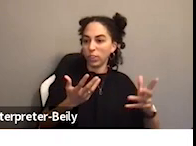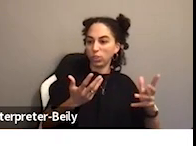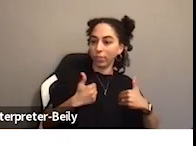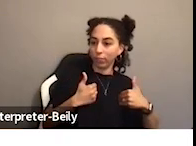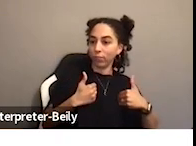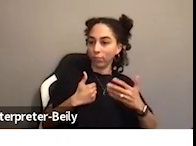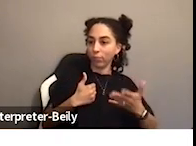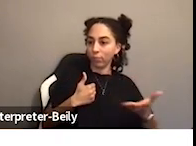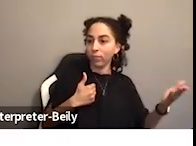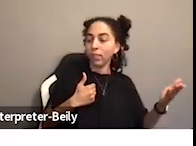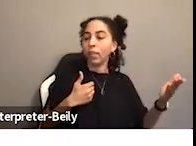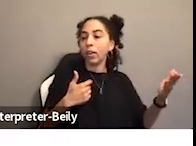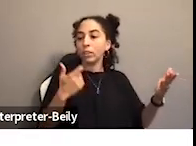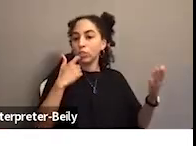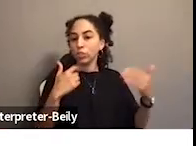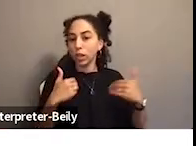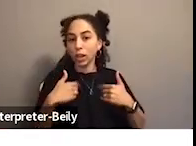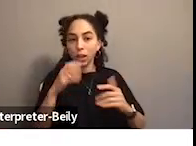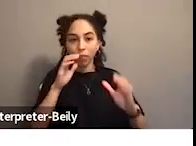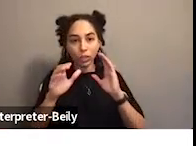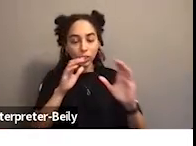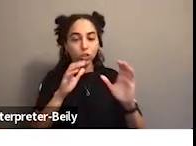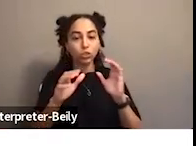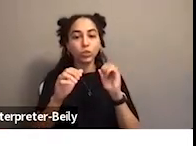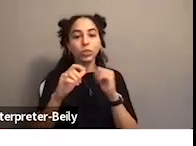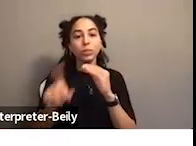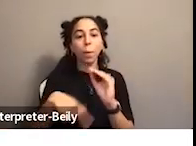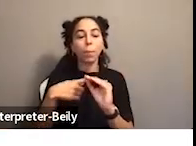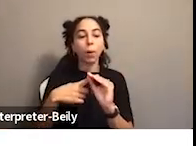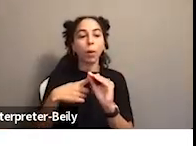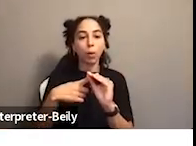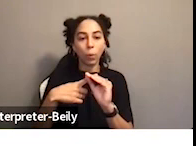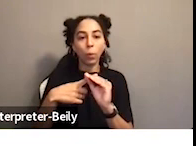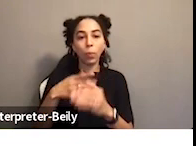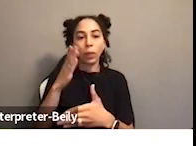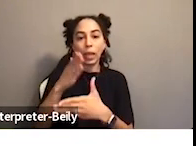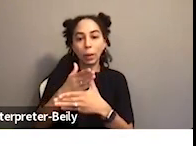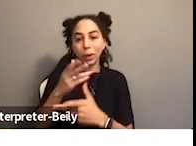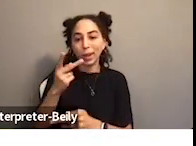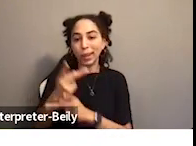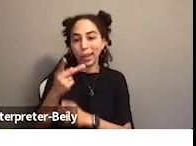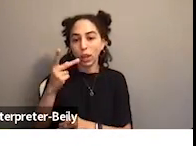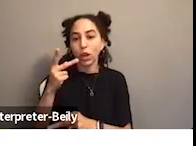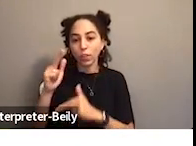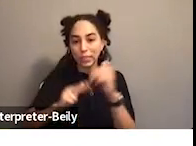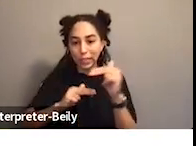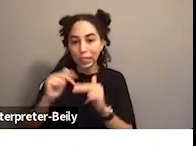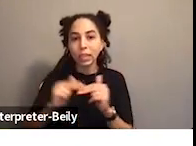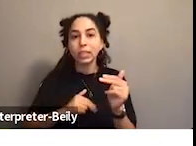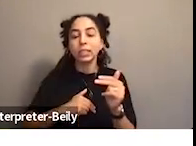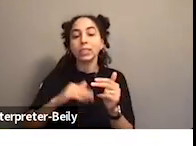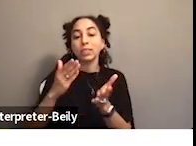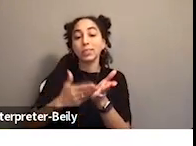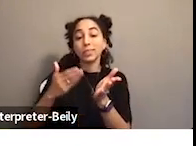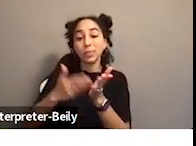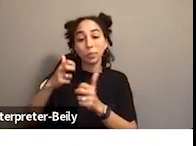I just had a conversation about the intermediate care facilities, like some of the issues